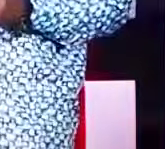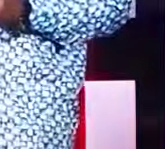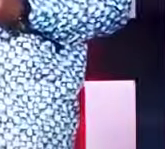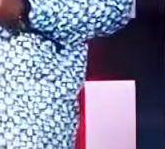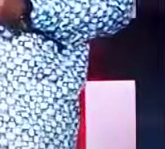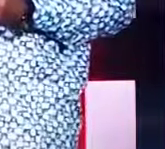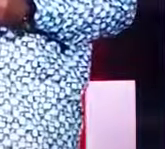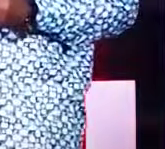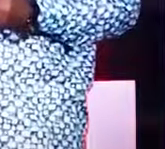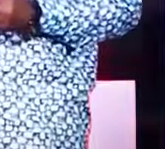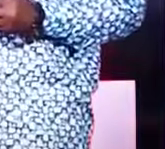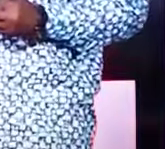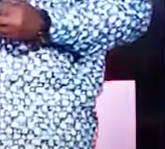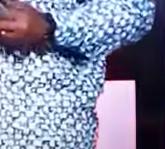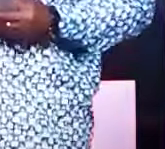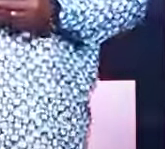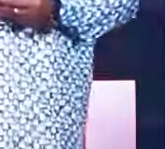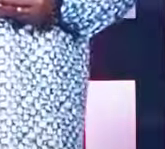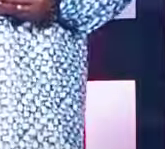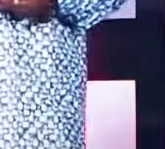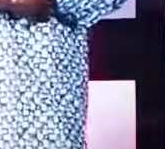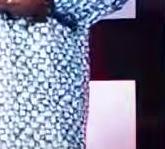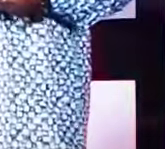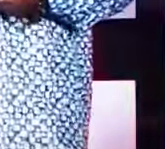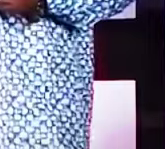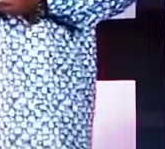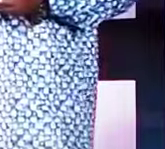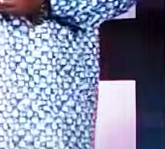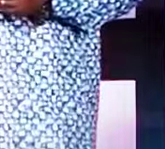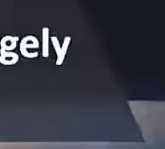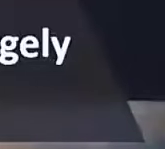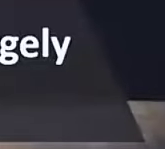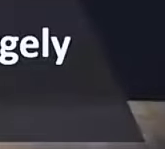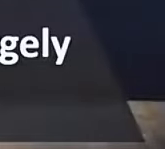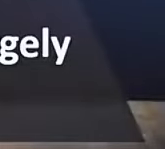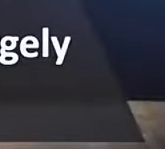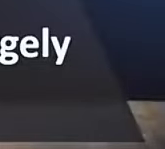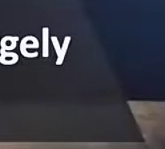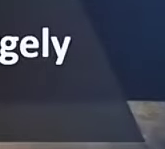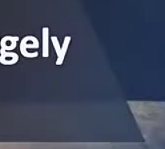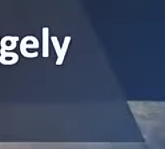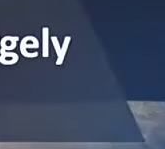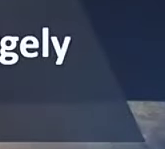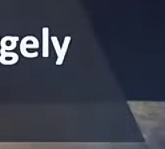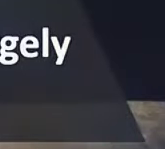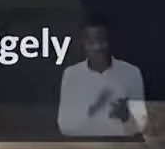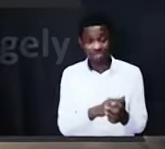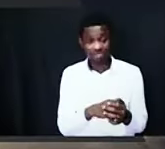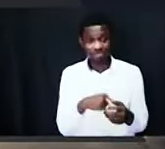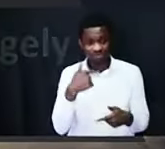things, I have said is activated by prayer and much